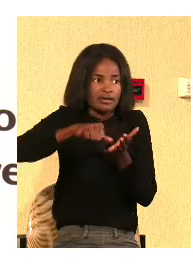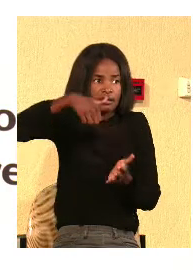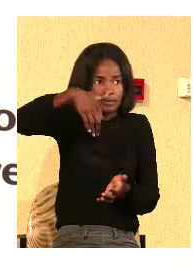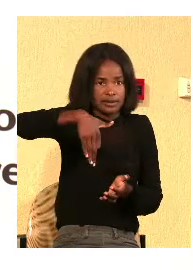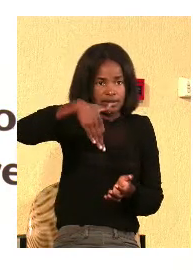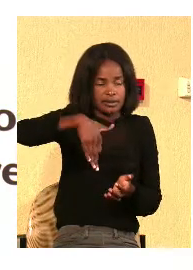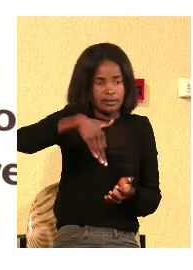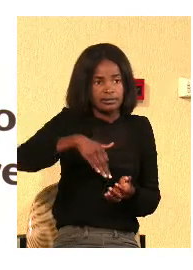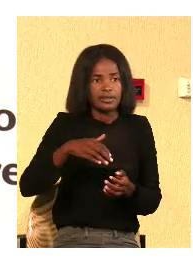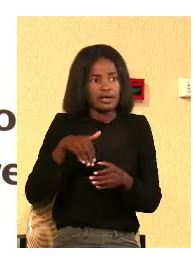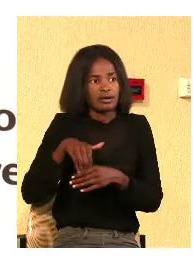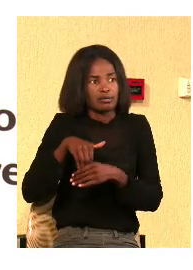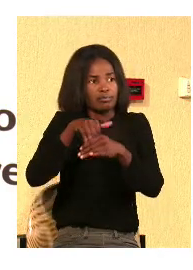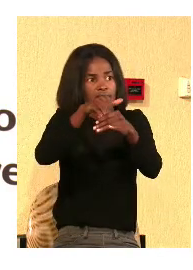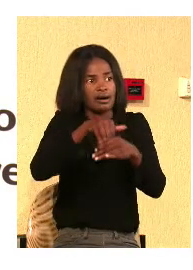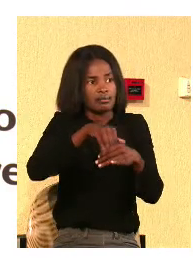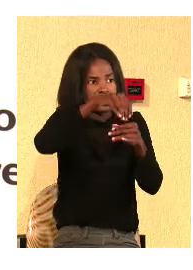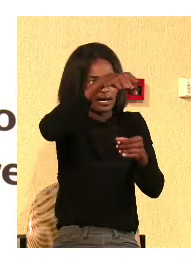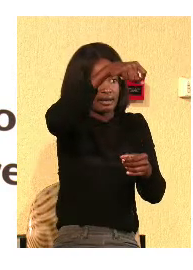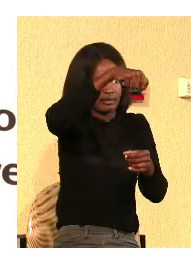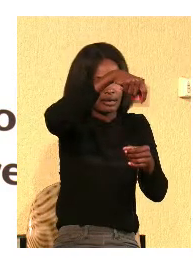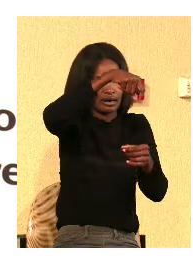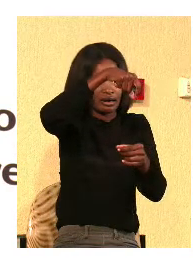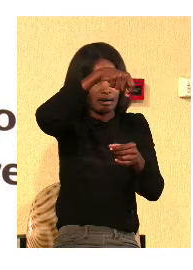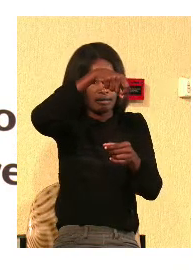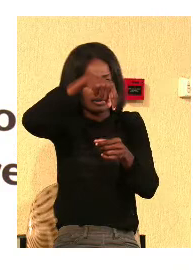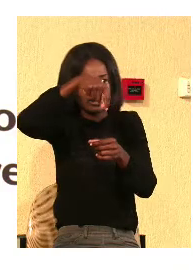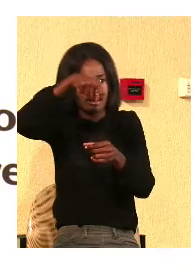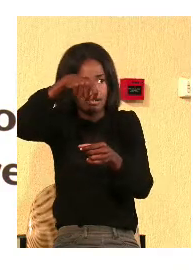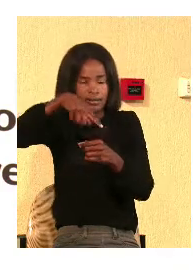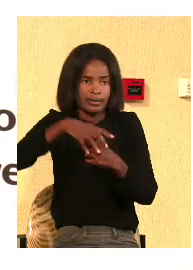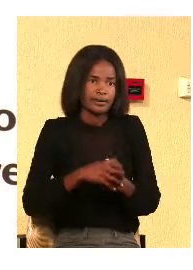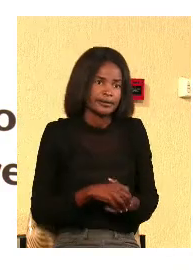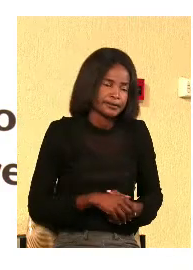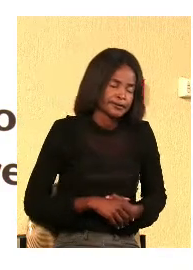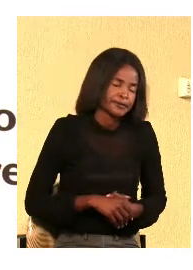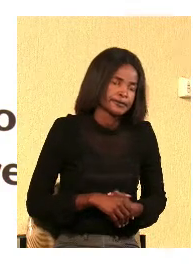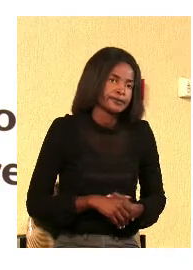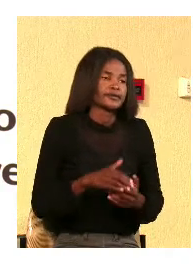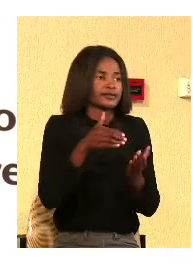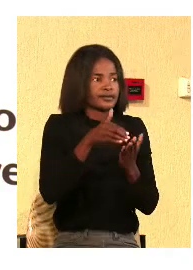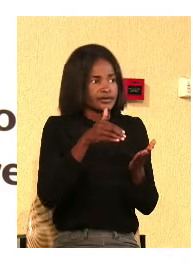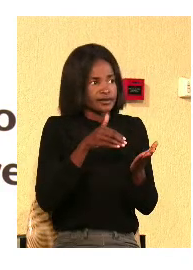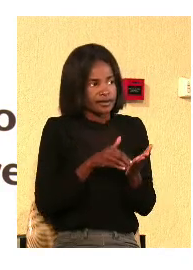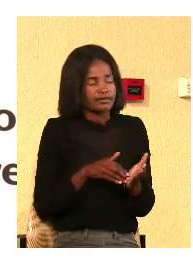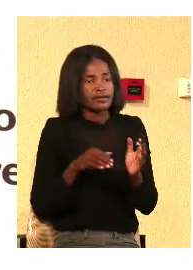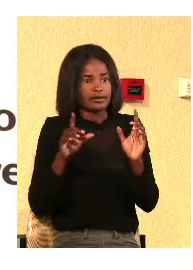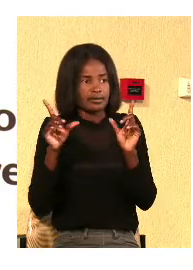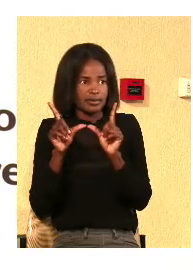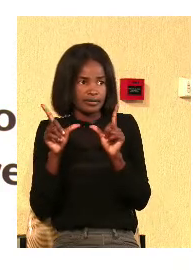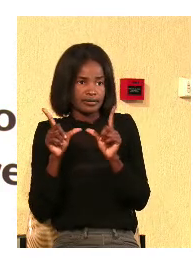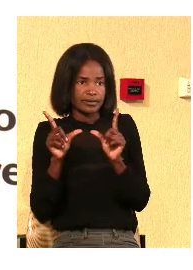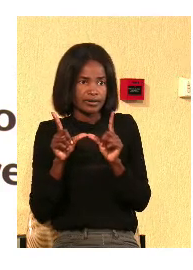to transport all other specimens from points of collection to central testing in